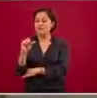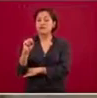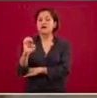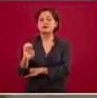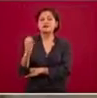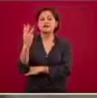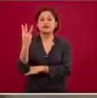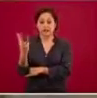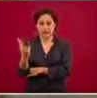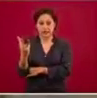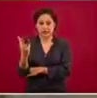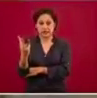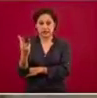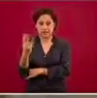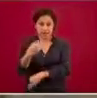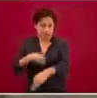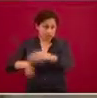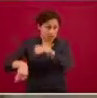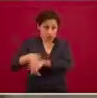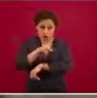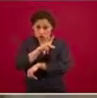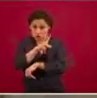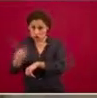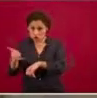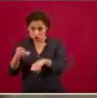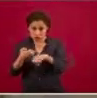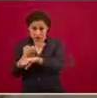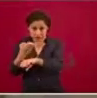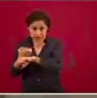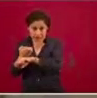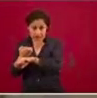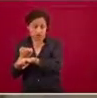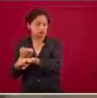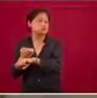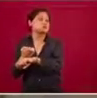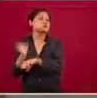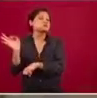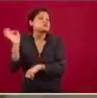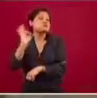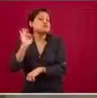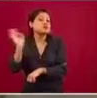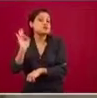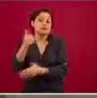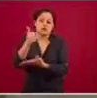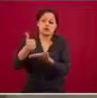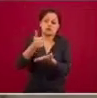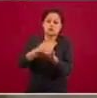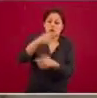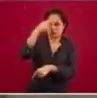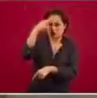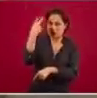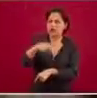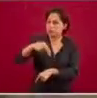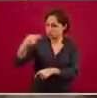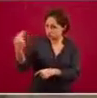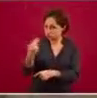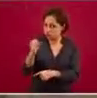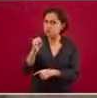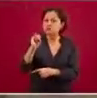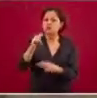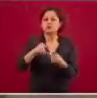happened in other areas of the country. So what can you say about this? Also, regarding phase 3, is there a possibility